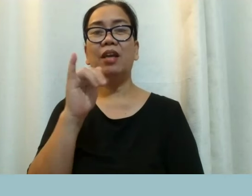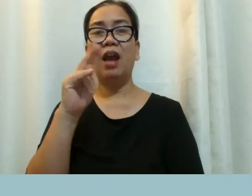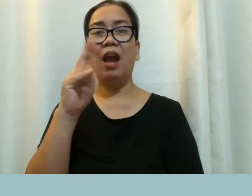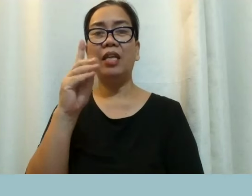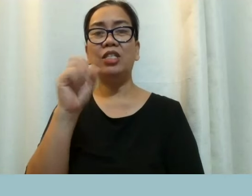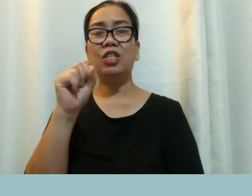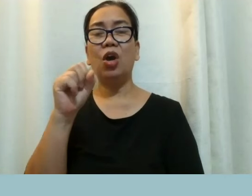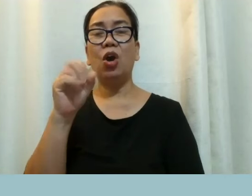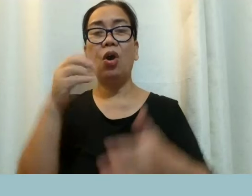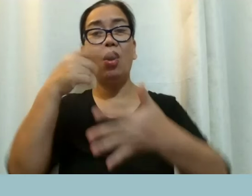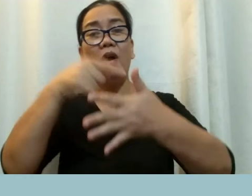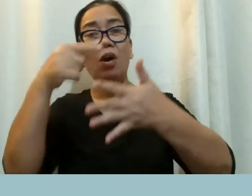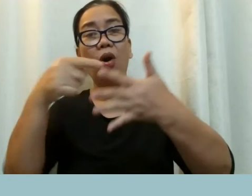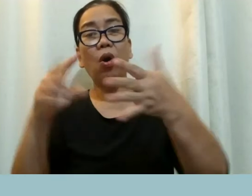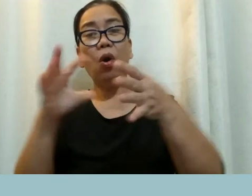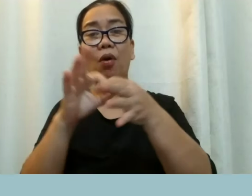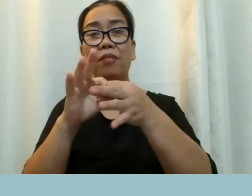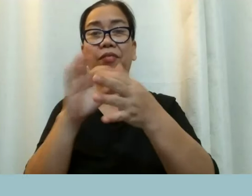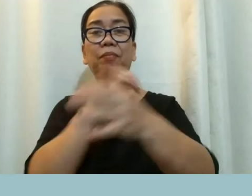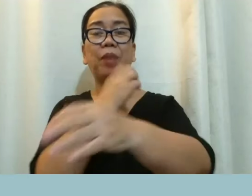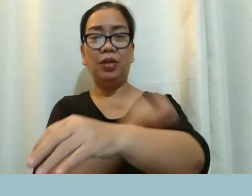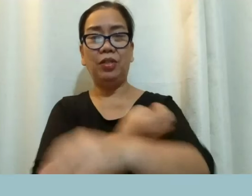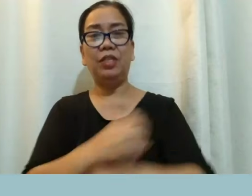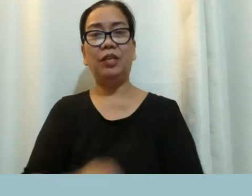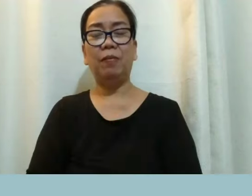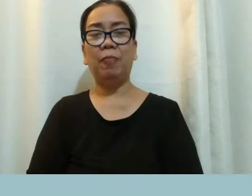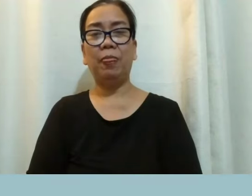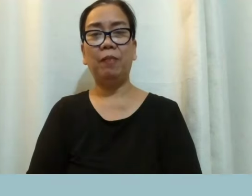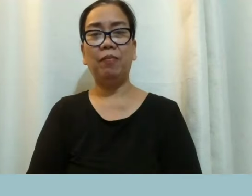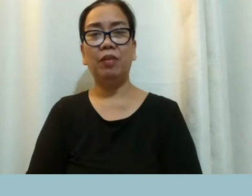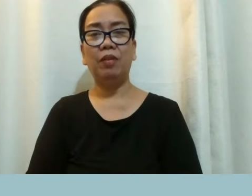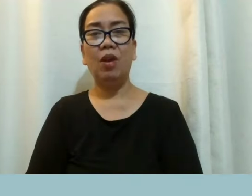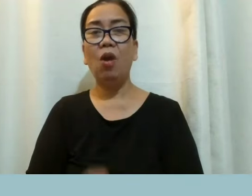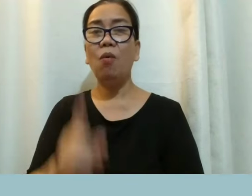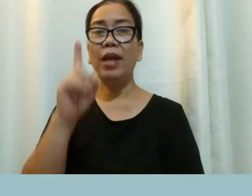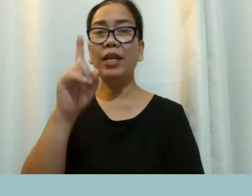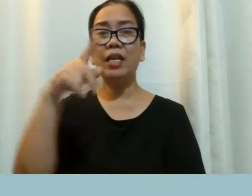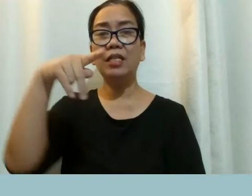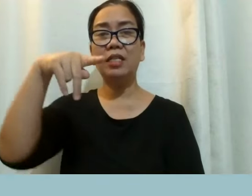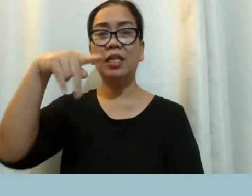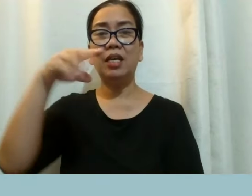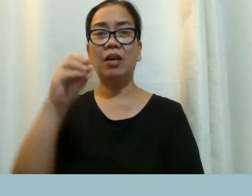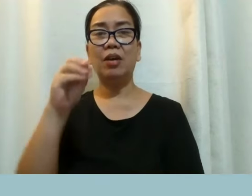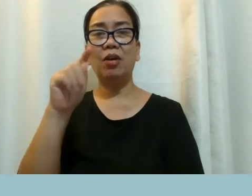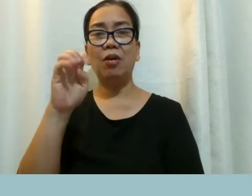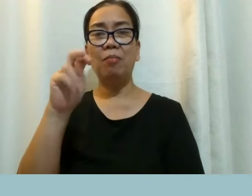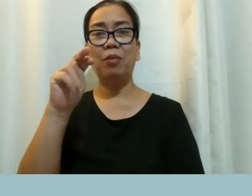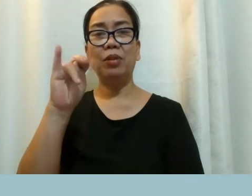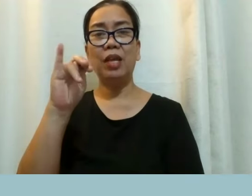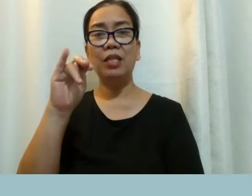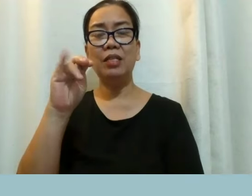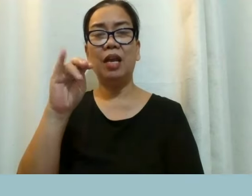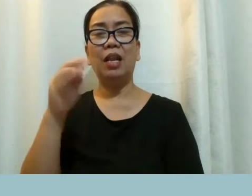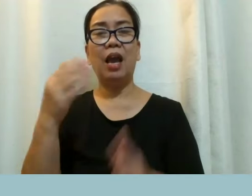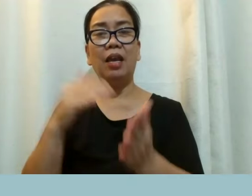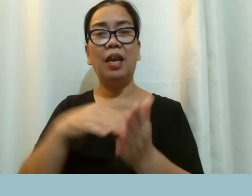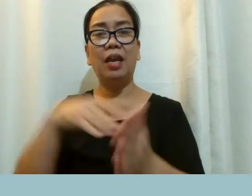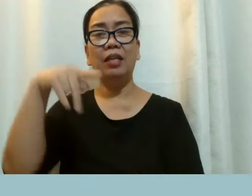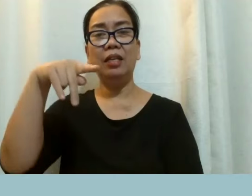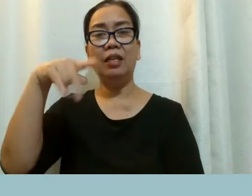the kinds of energy. One is